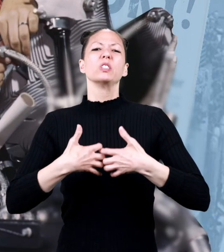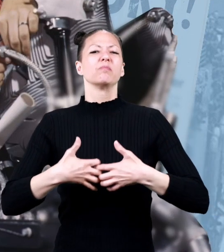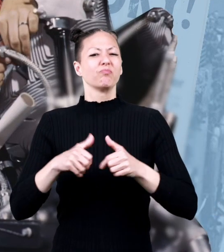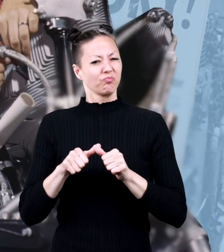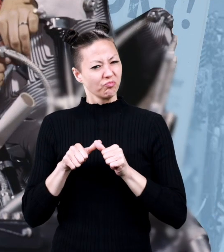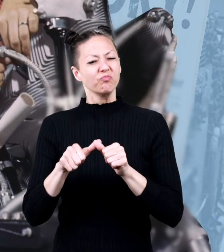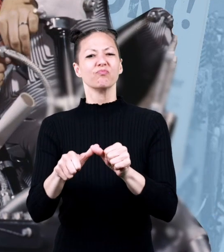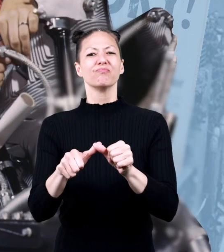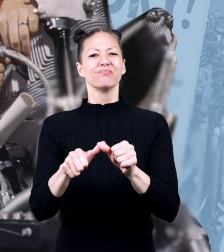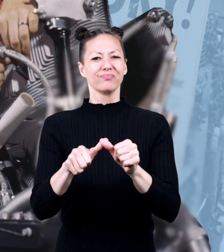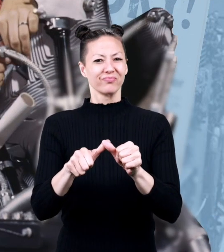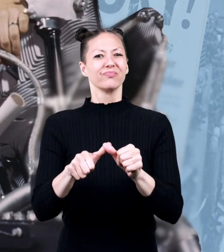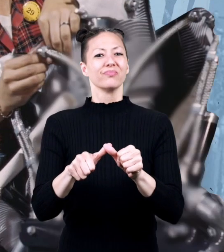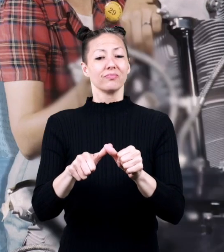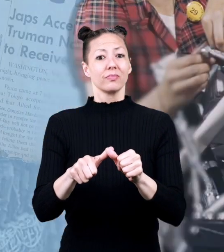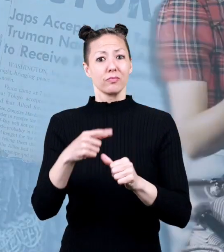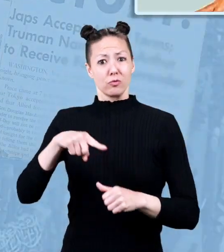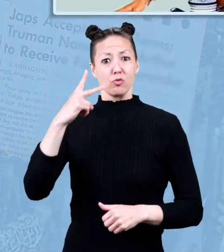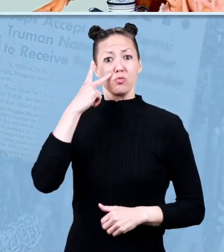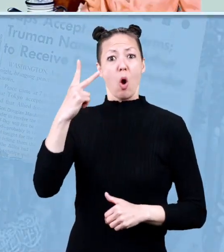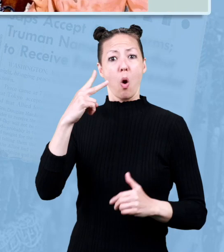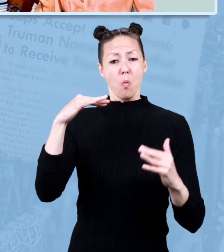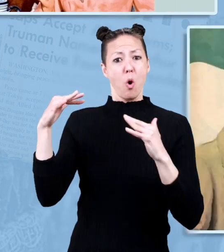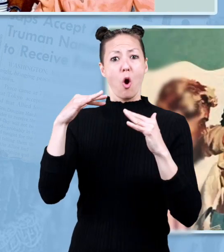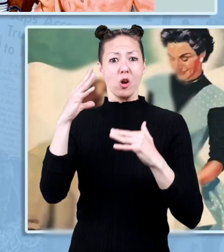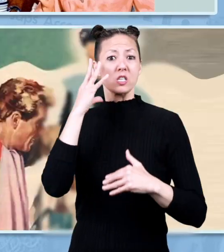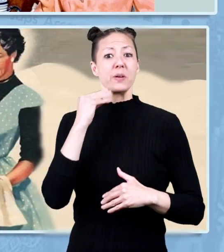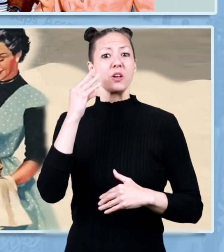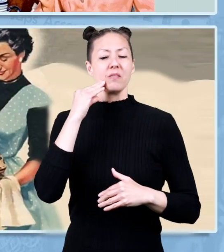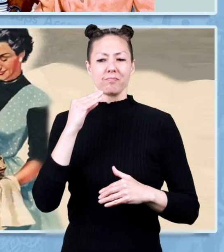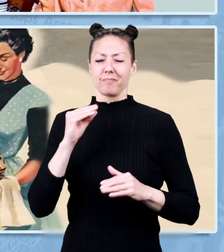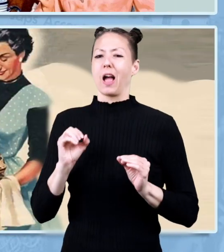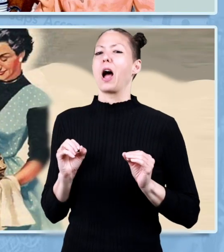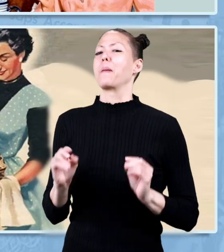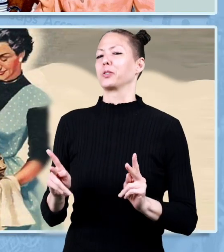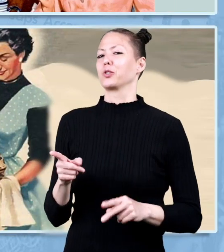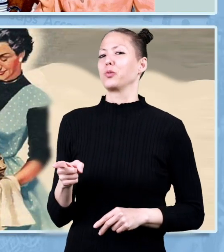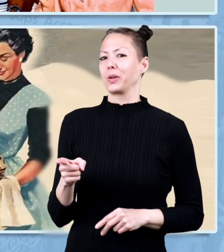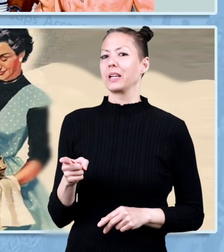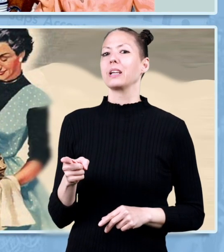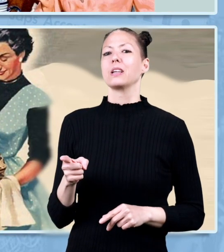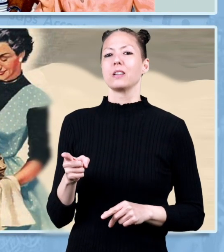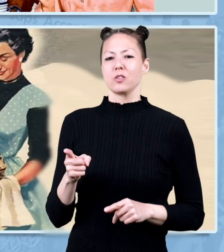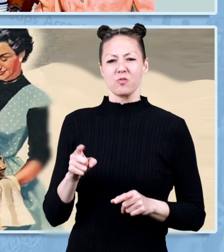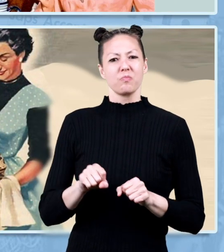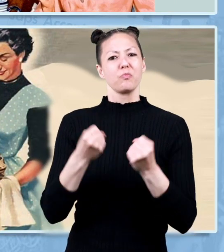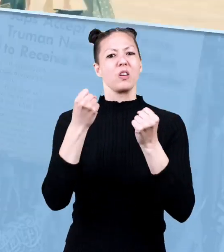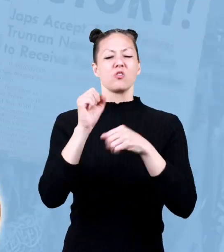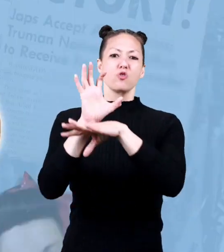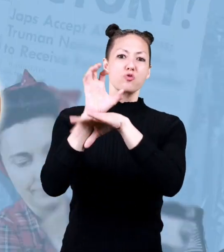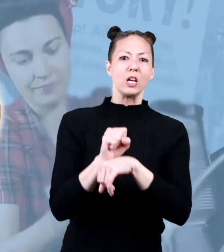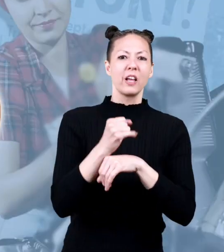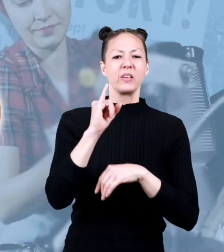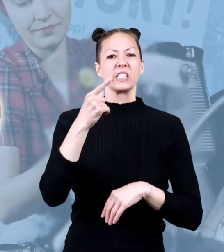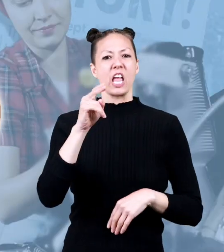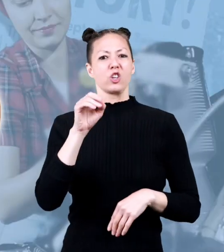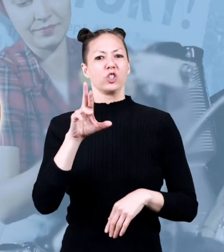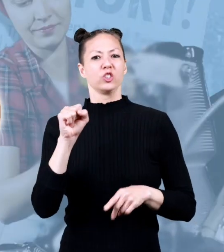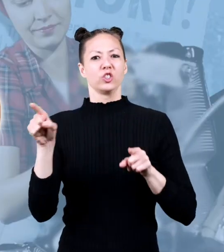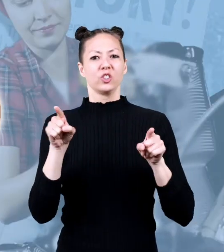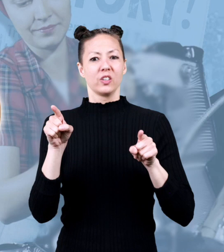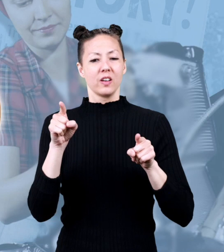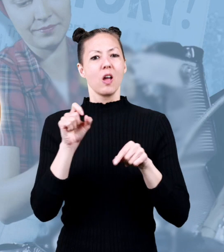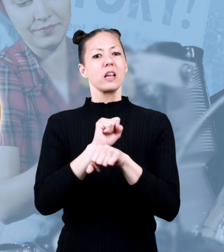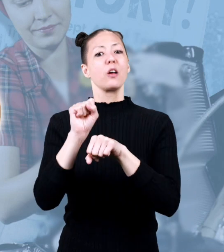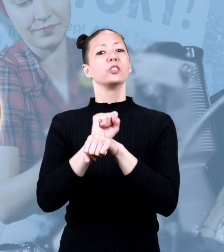the factories. They saw the war experience as an opportunity to break out of traditional gender roles and